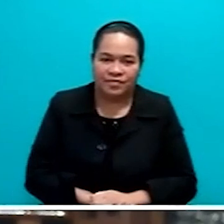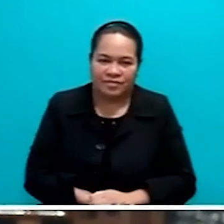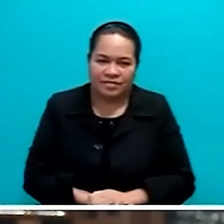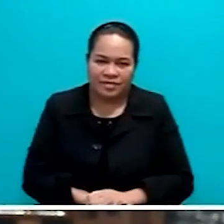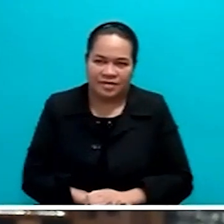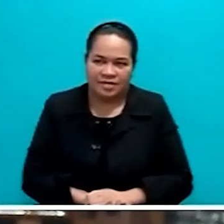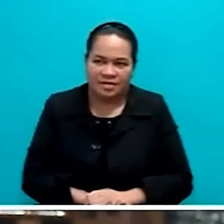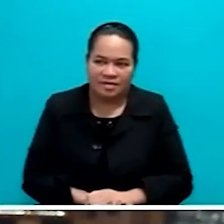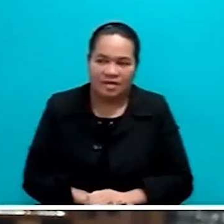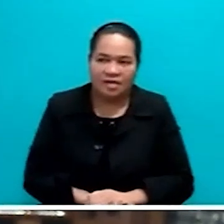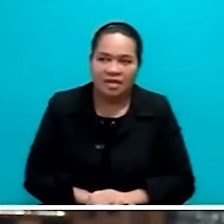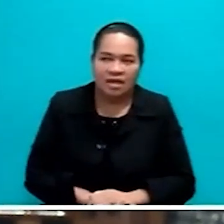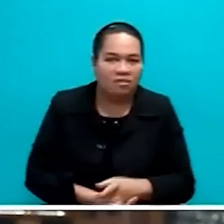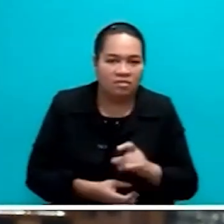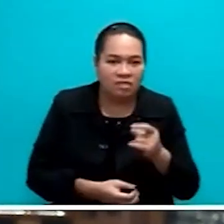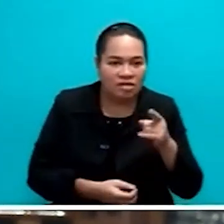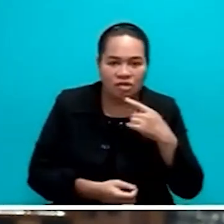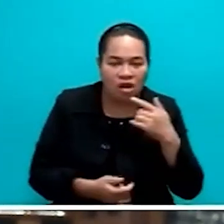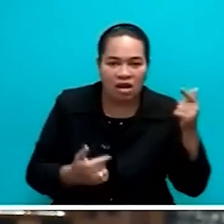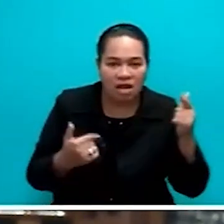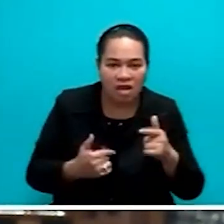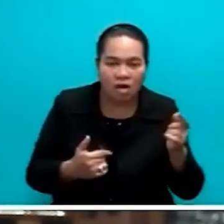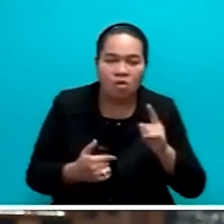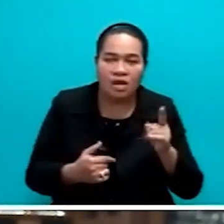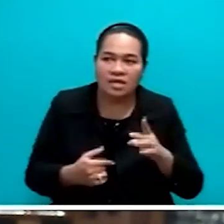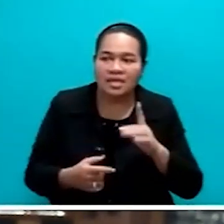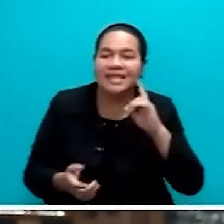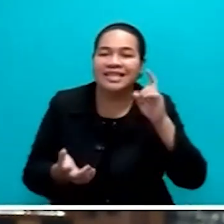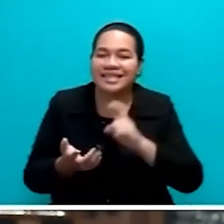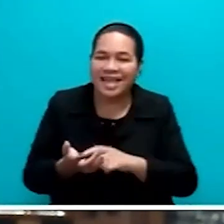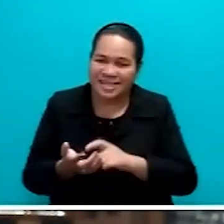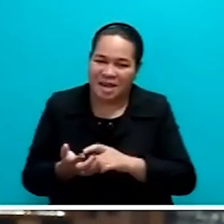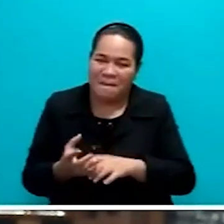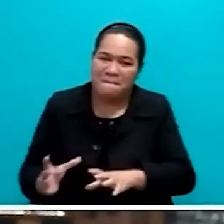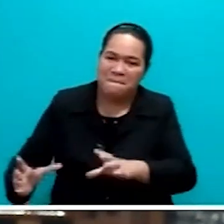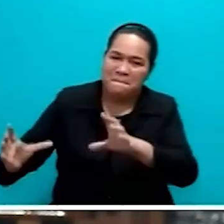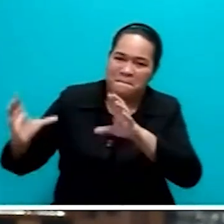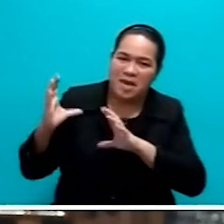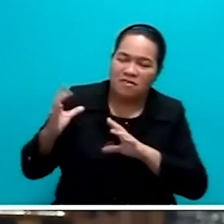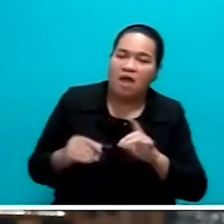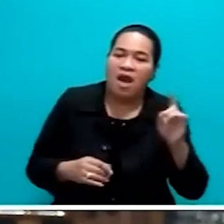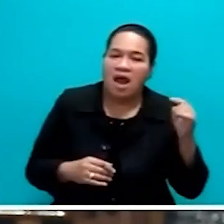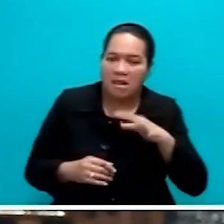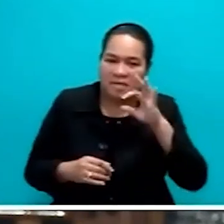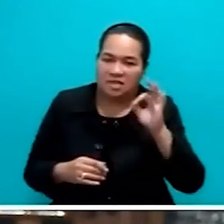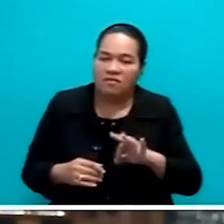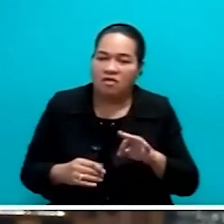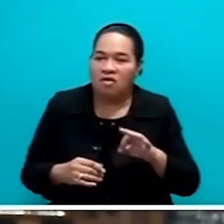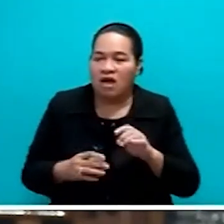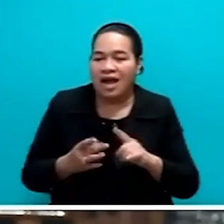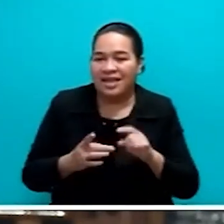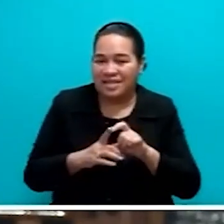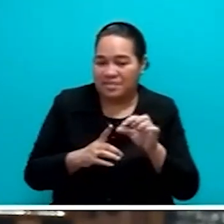is not true. What they left us is a debt burden of almost 100% of our GDP. Despite the